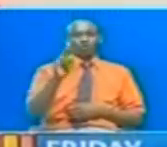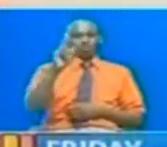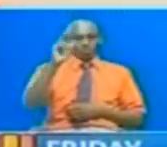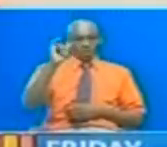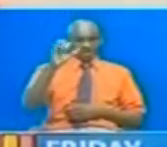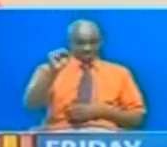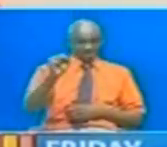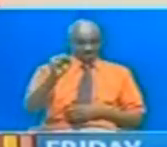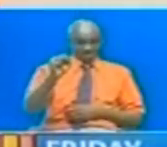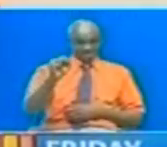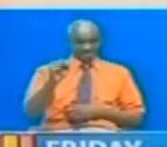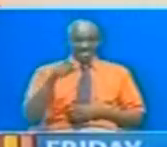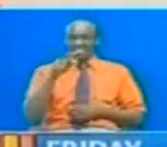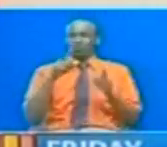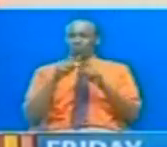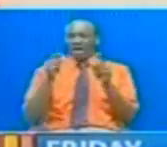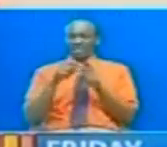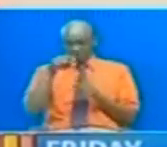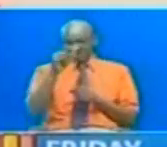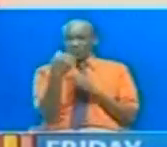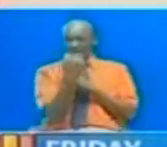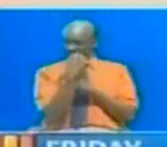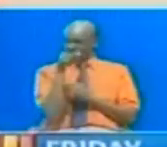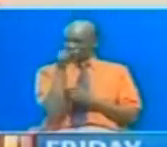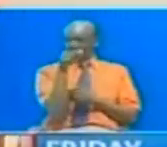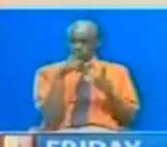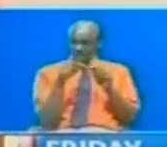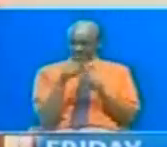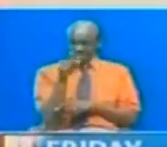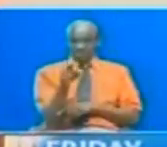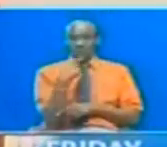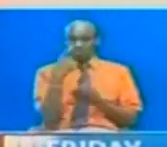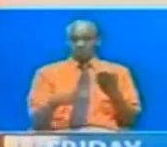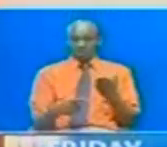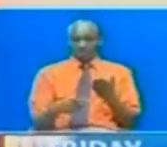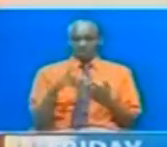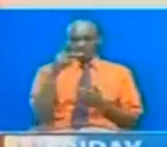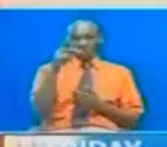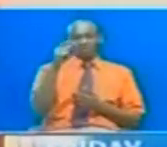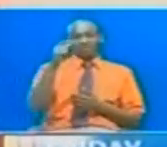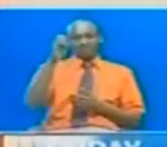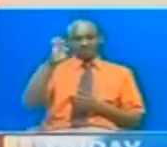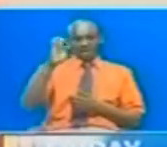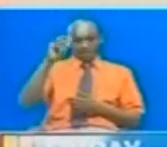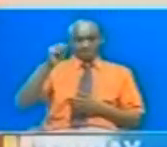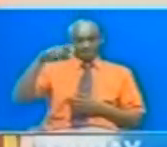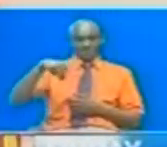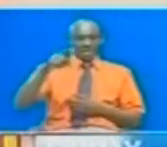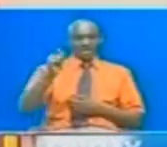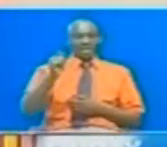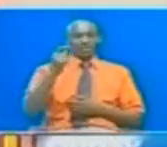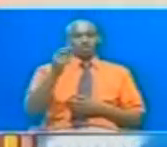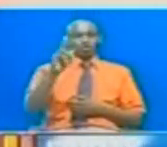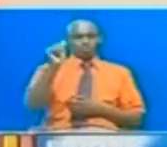Tumultuous. Wow. But this word which you have asked me about, Betty, we say tempestuous. Uh-huh. Tempestuous, okay.